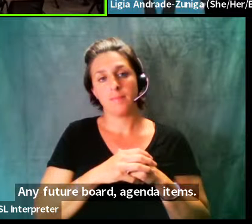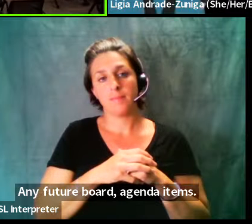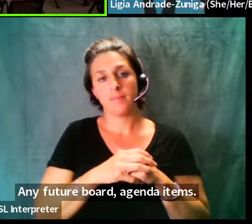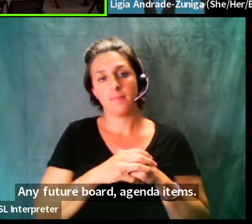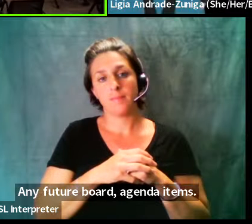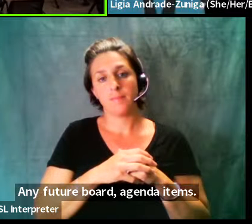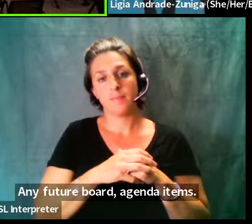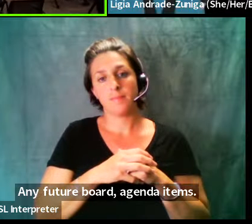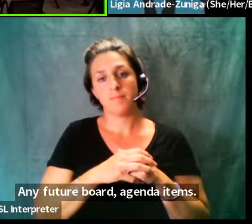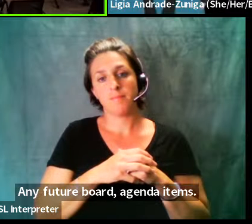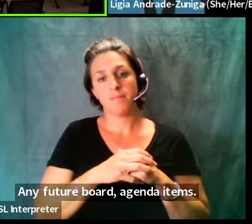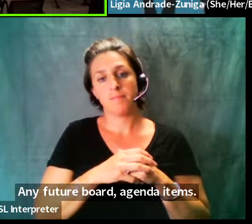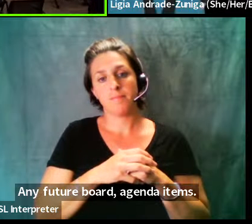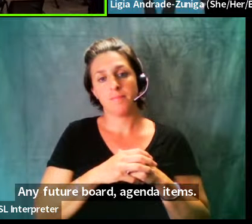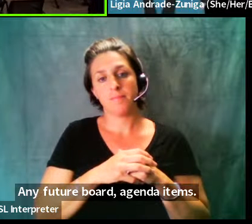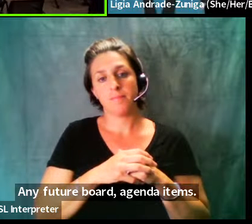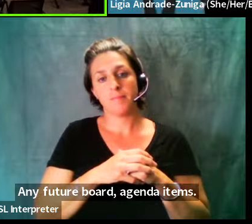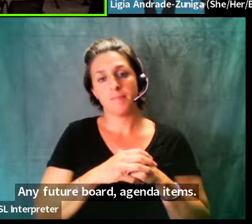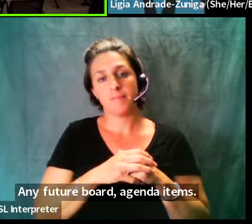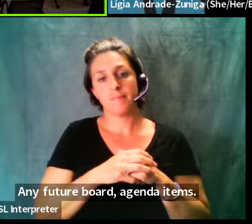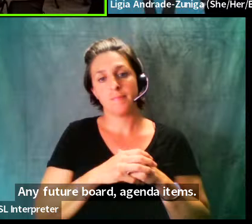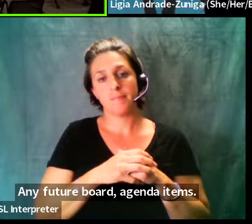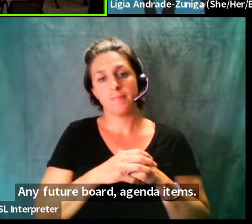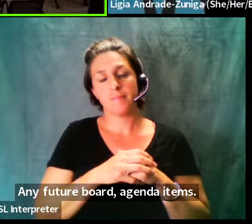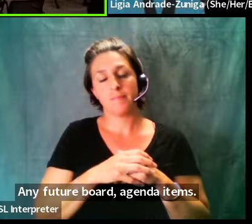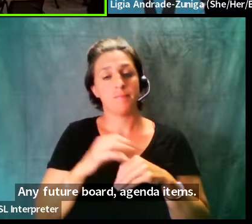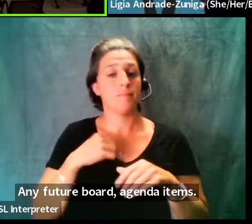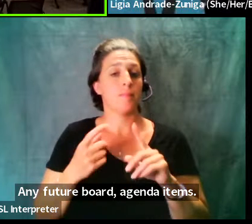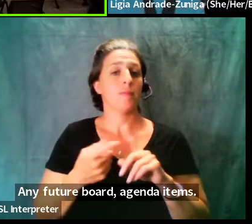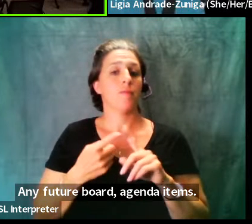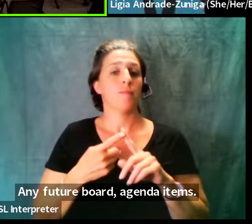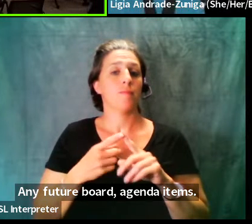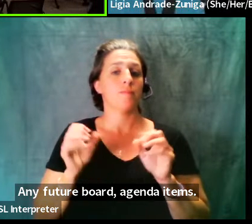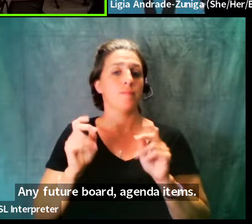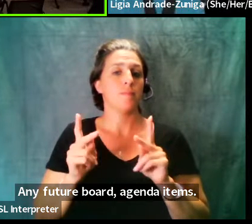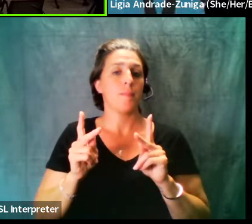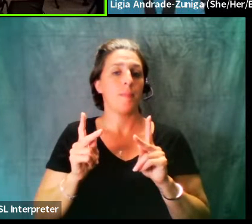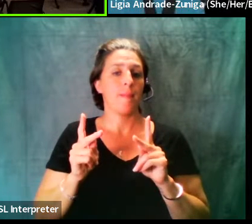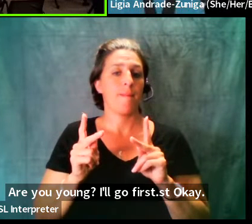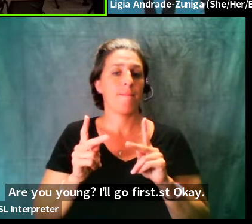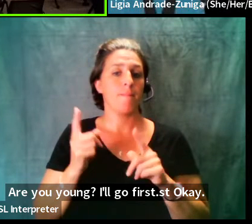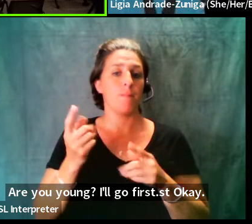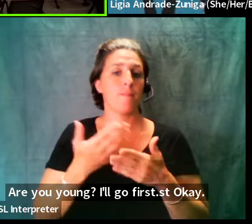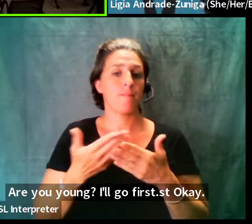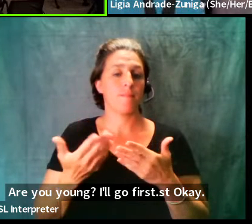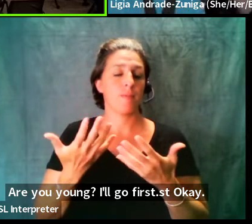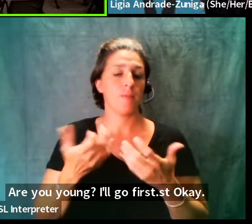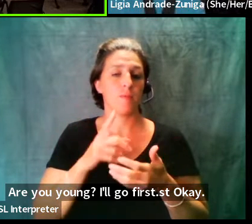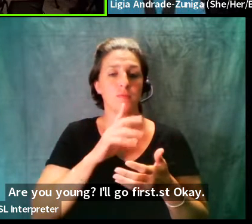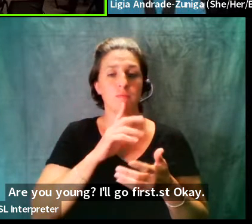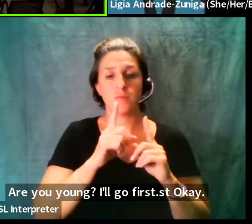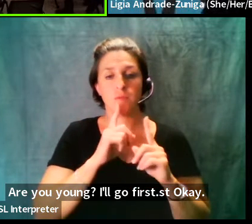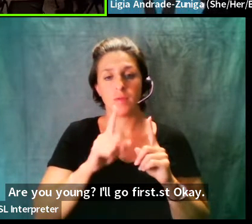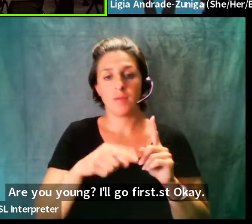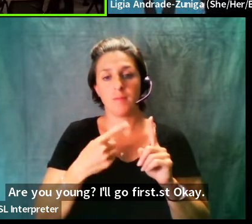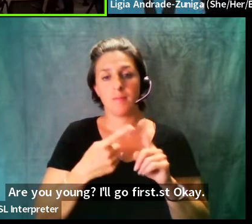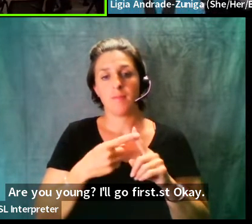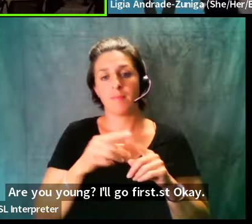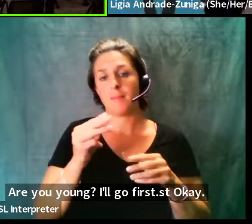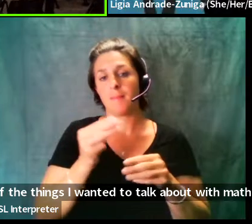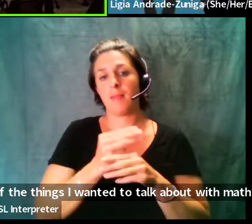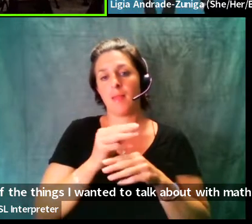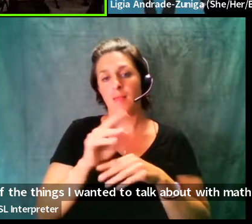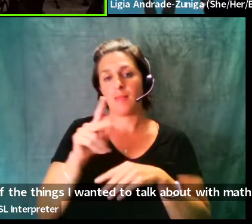Oh, yeah. Oh, Oh, you know. I'll go first. Okay. So one of the things I wanted to talk about with math is math pathways